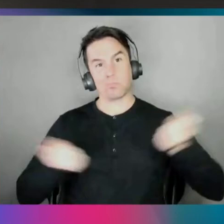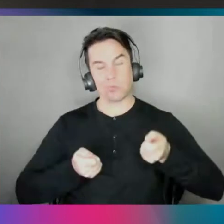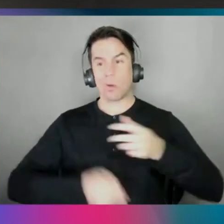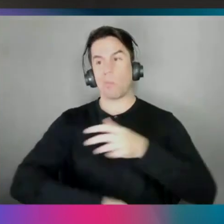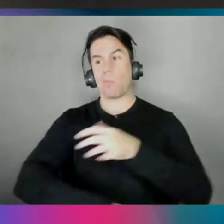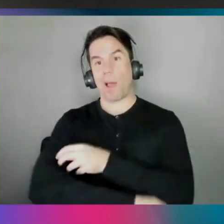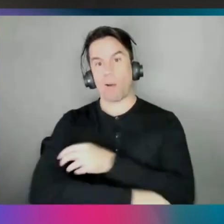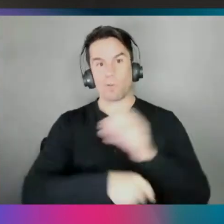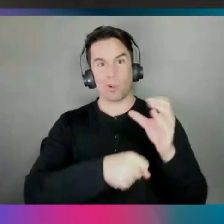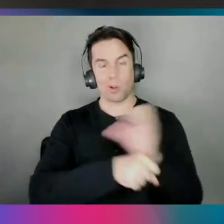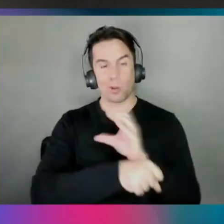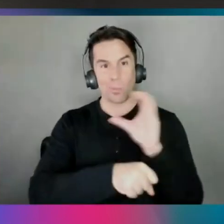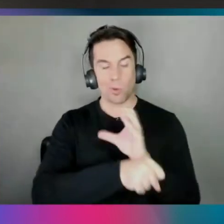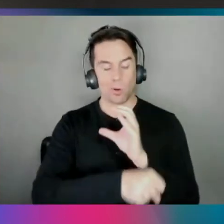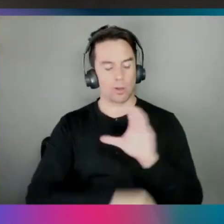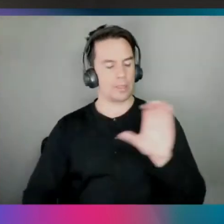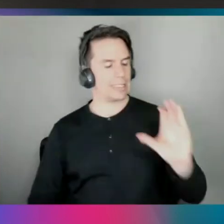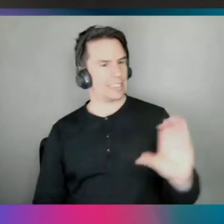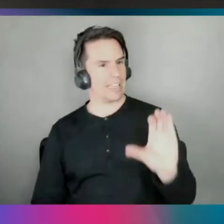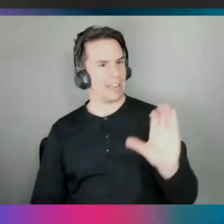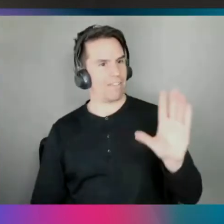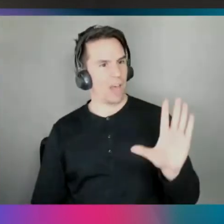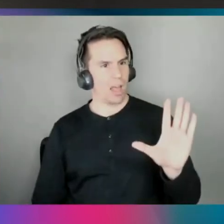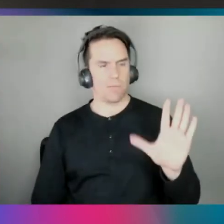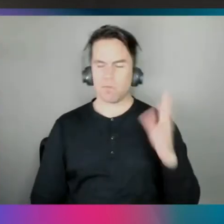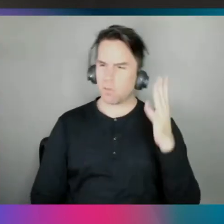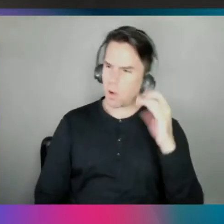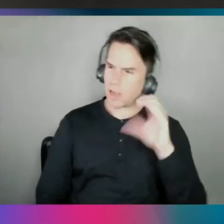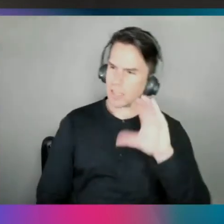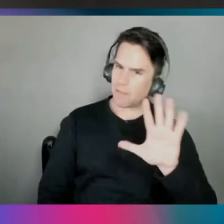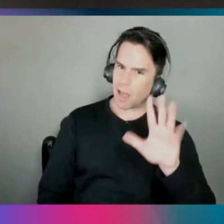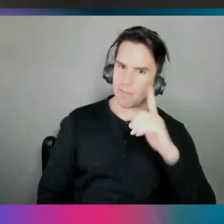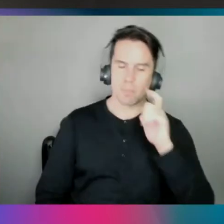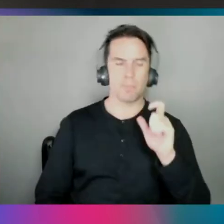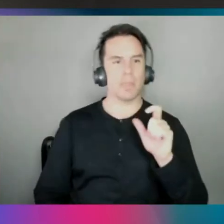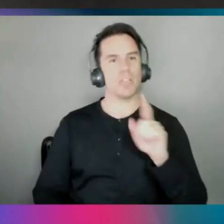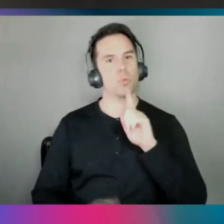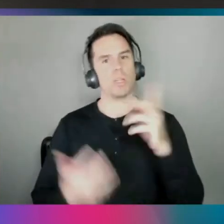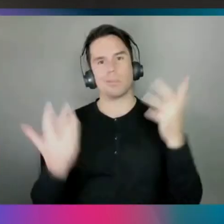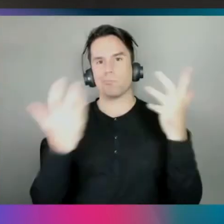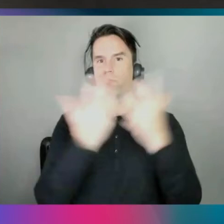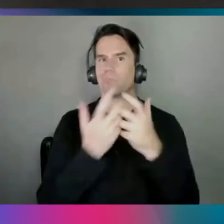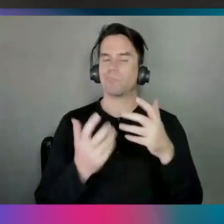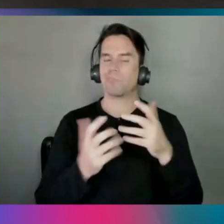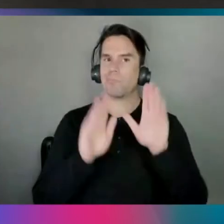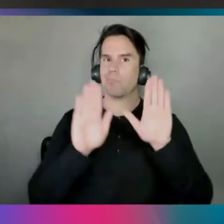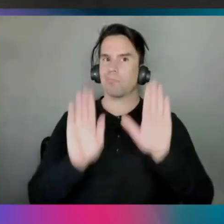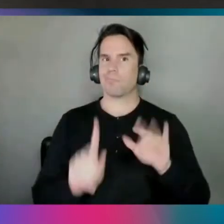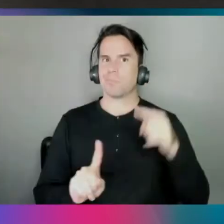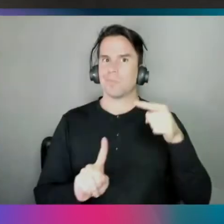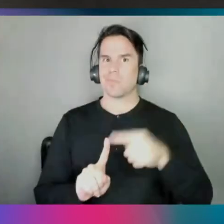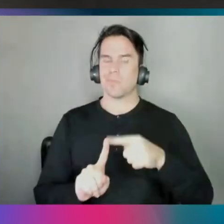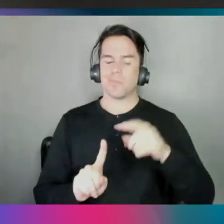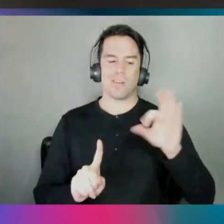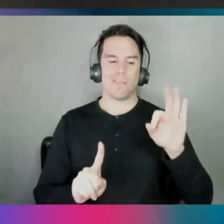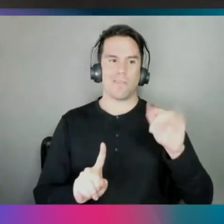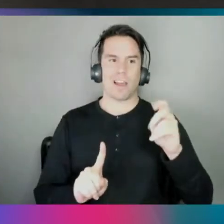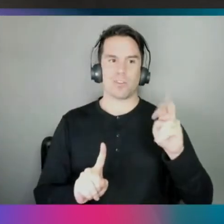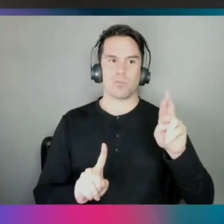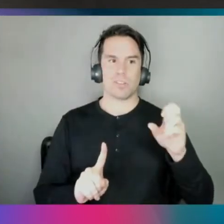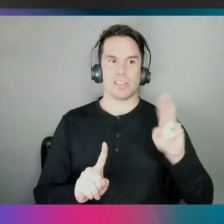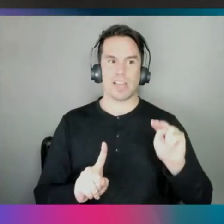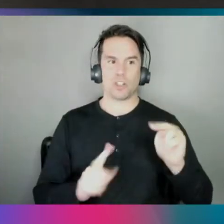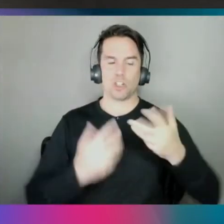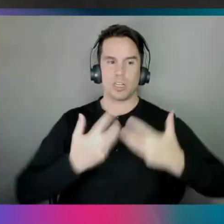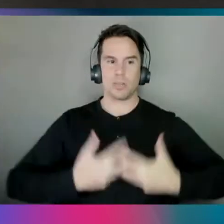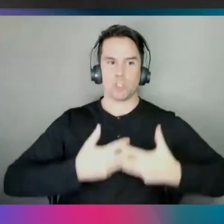a C5? Because it really works great with this particular factorization machine. And then the extra large because we need more RAM and memory.